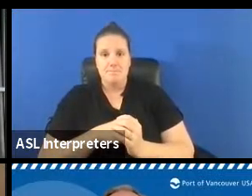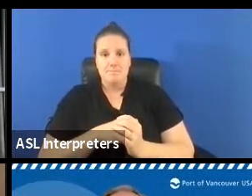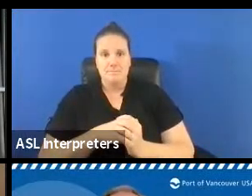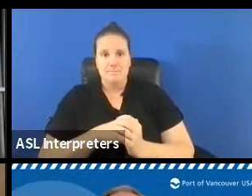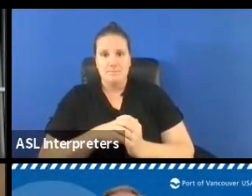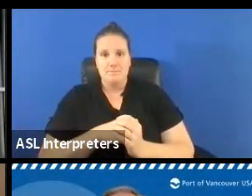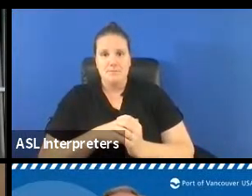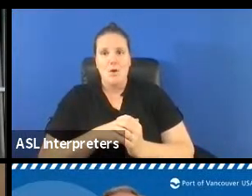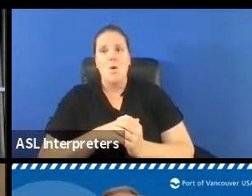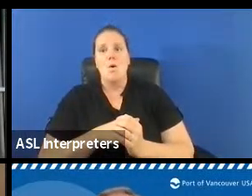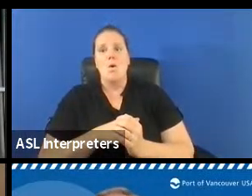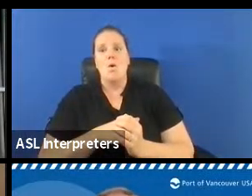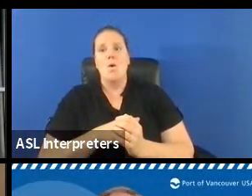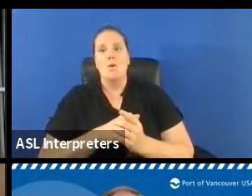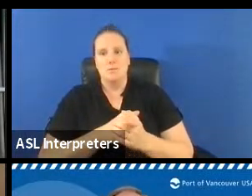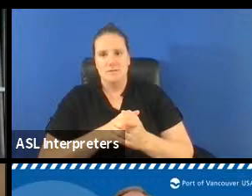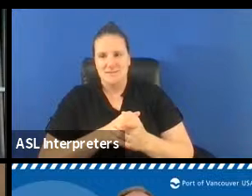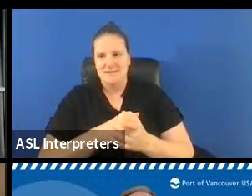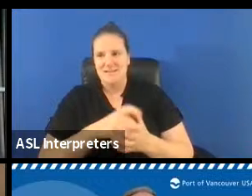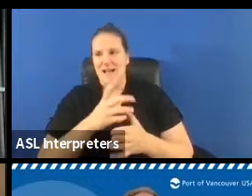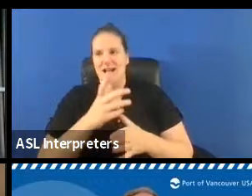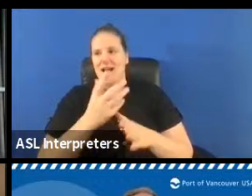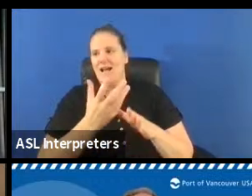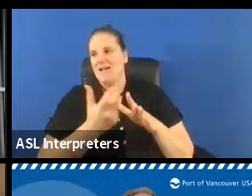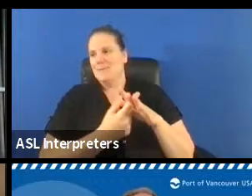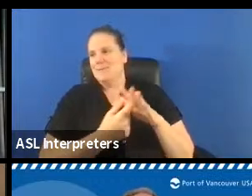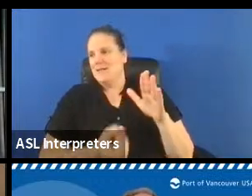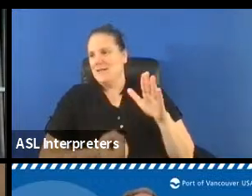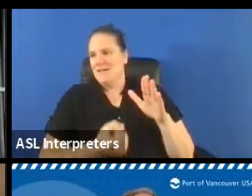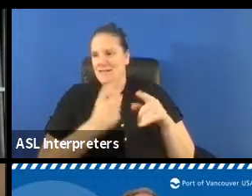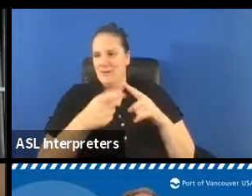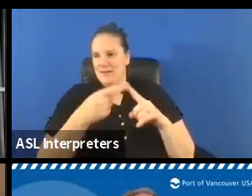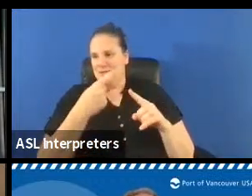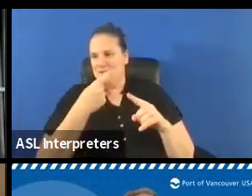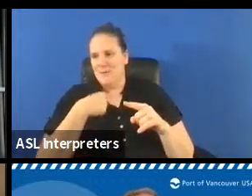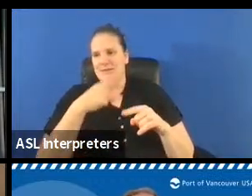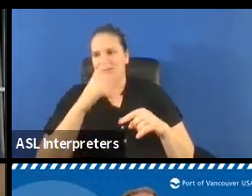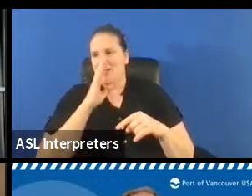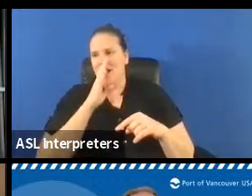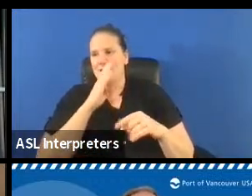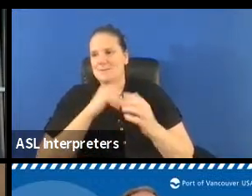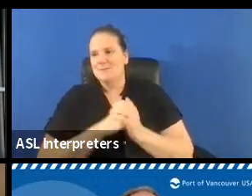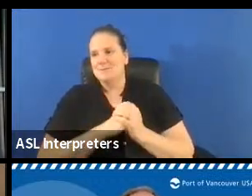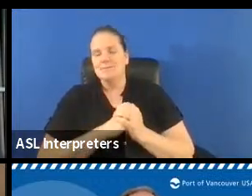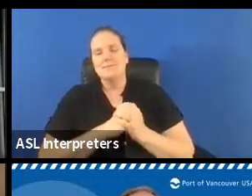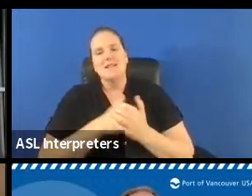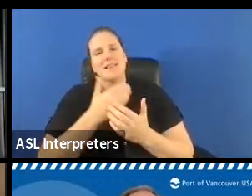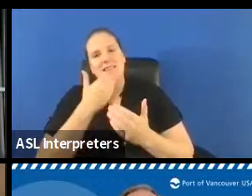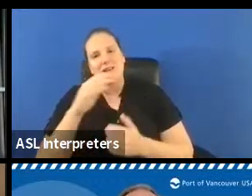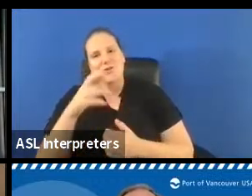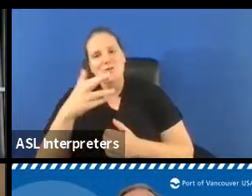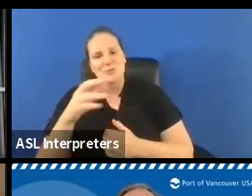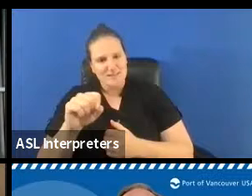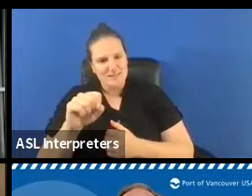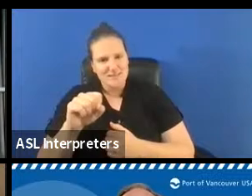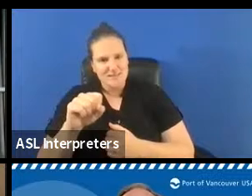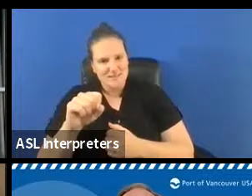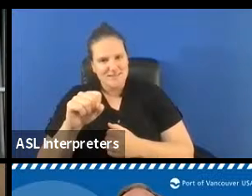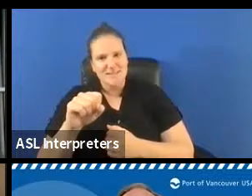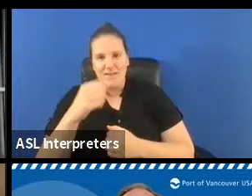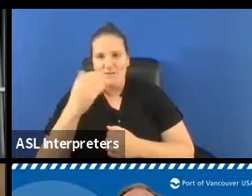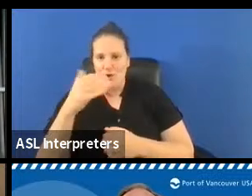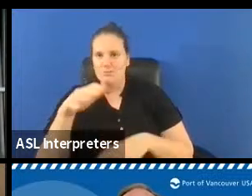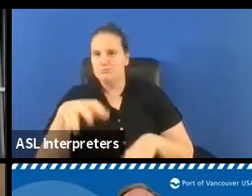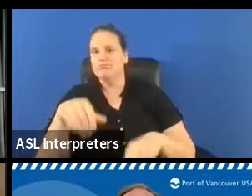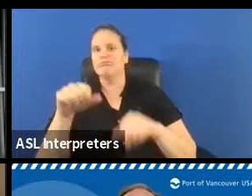Oh, we lost. There you are. Oh, I ran away. I ran away when you told me to talk. I just want to thank Chris for